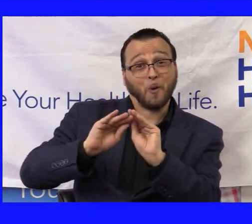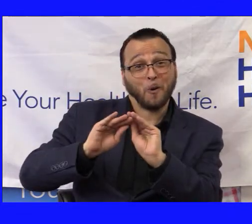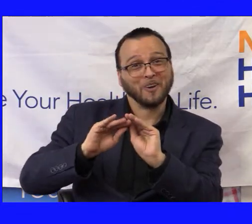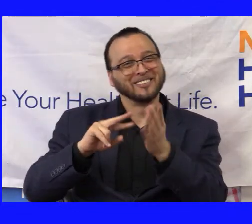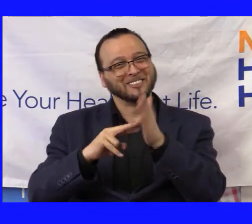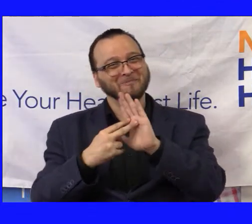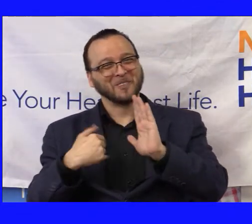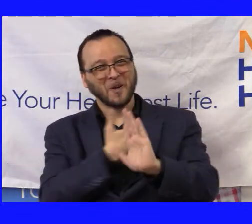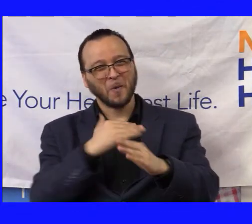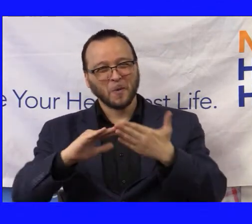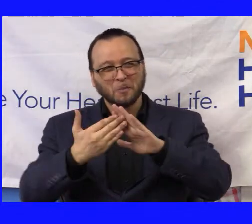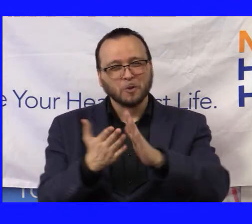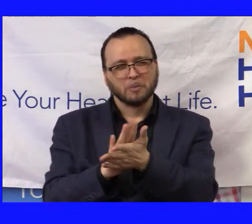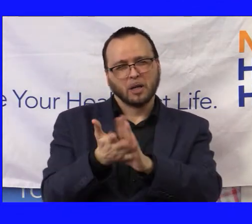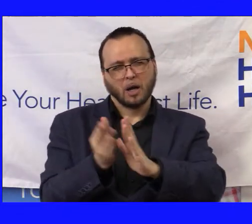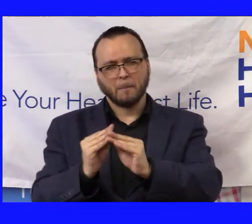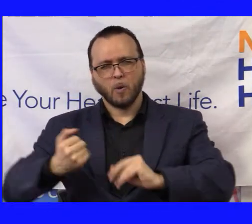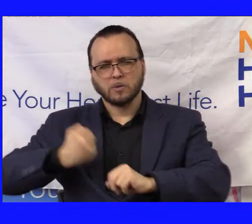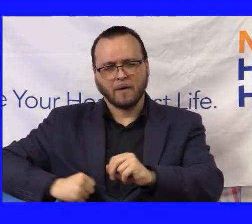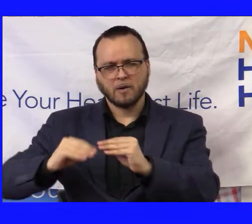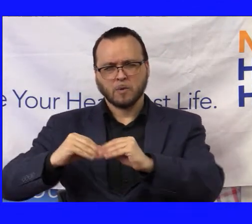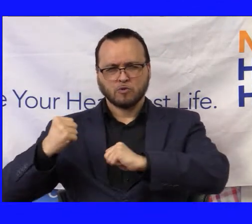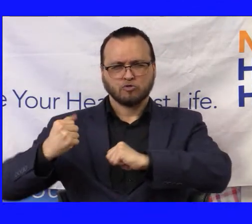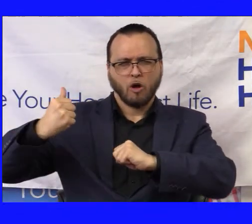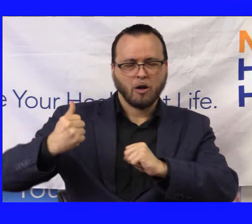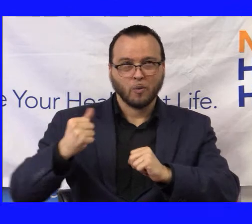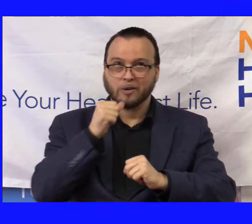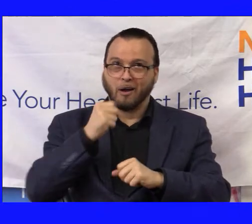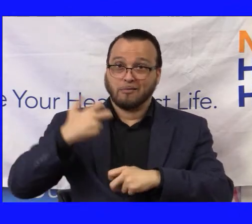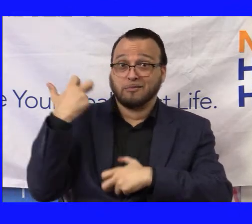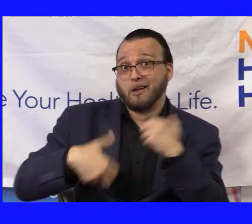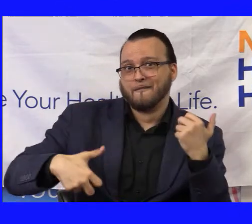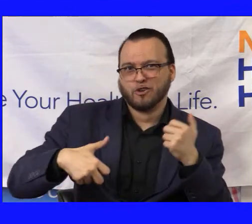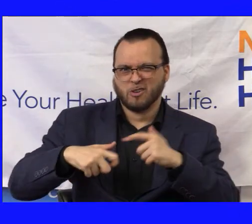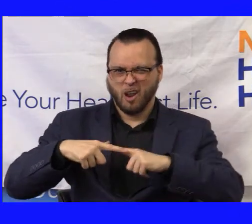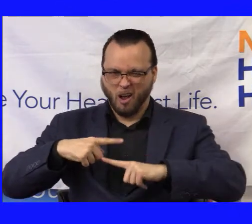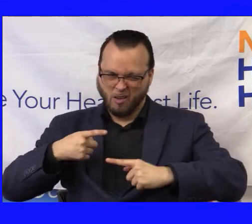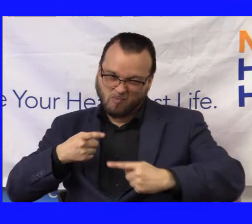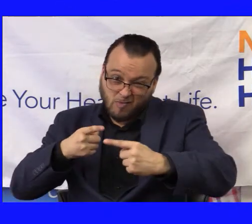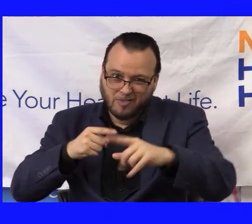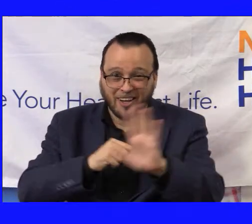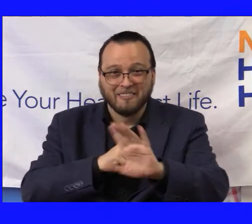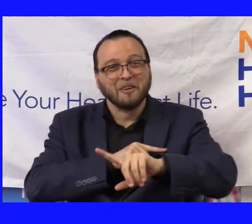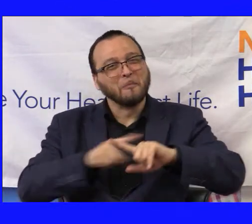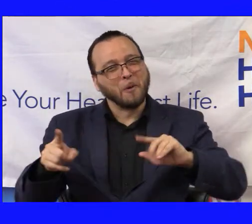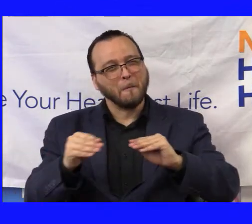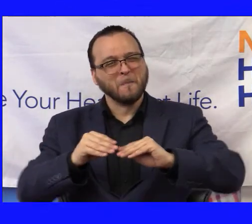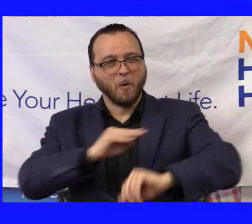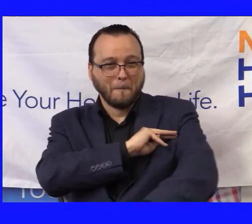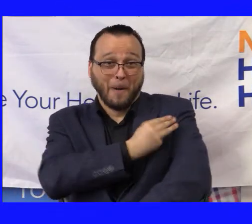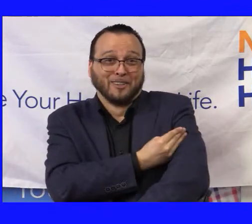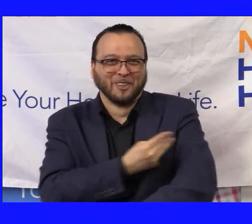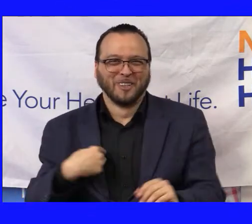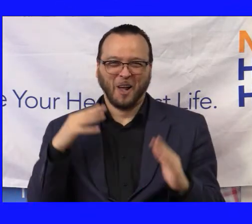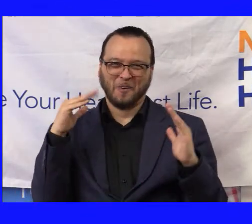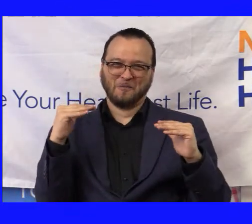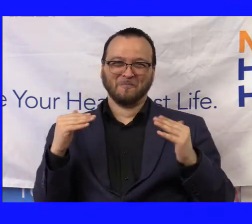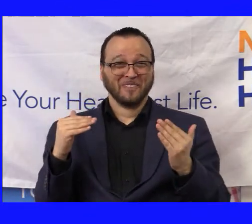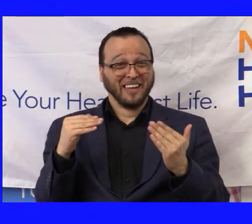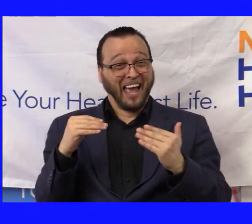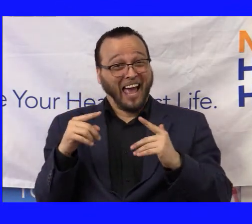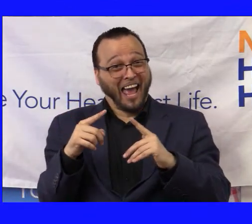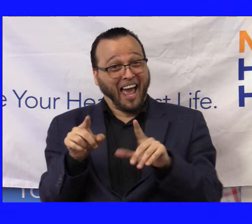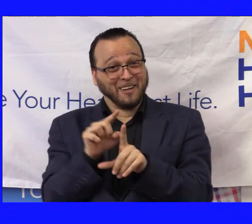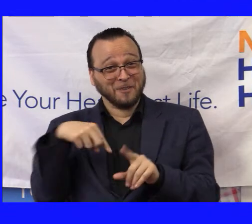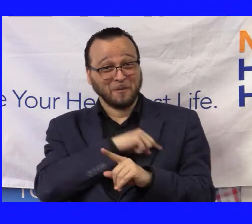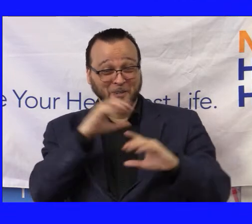bigger, stronger, tougher. I don't mean tougher difficultly, but more muscular, I would hope, as we seek